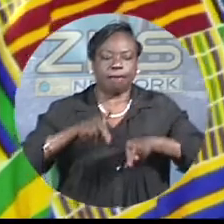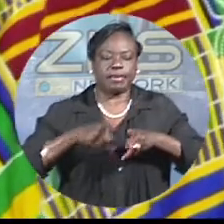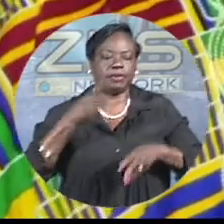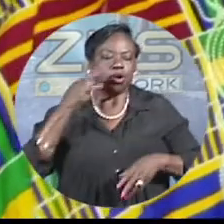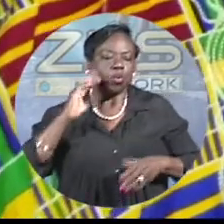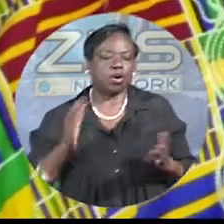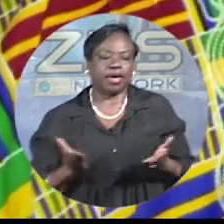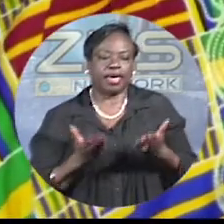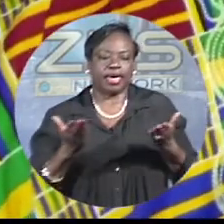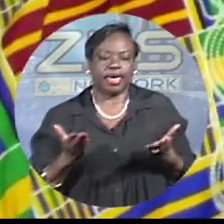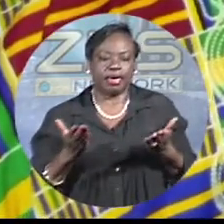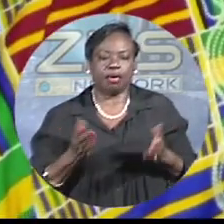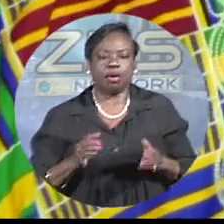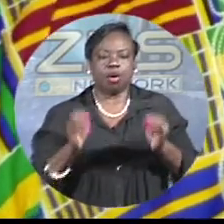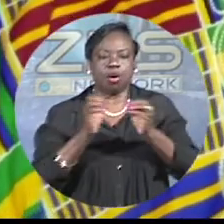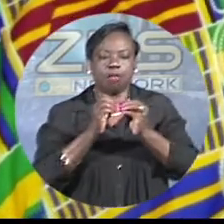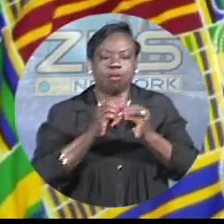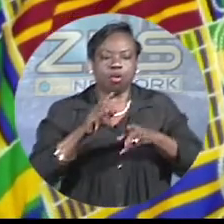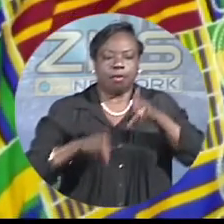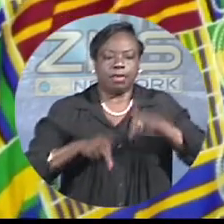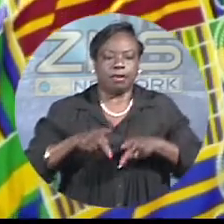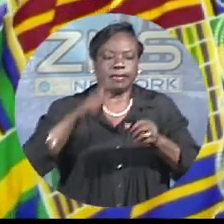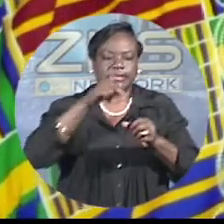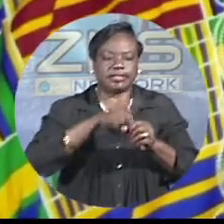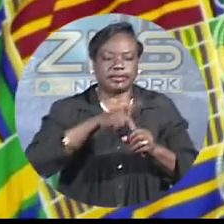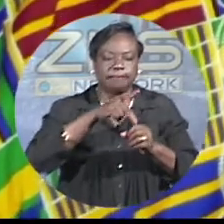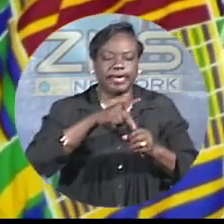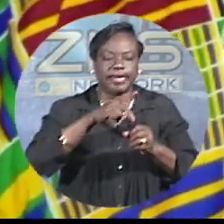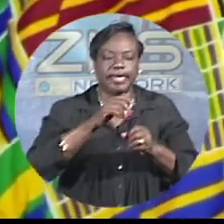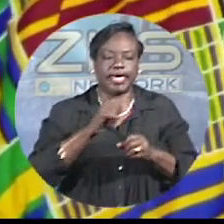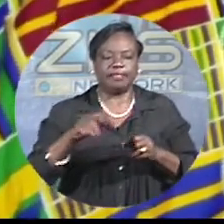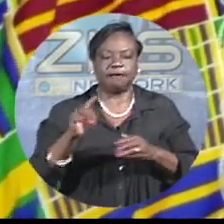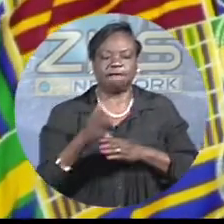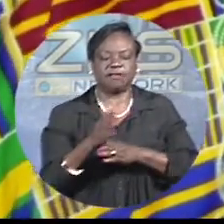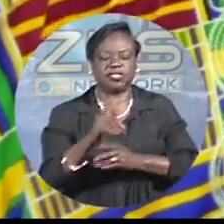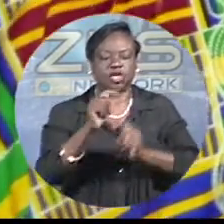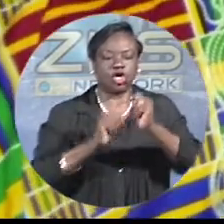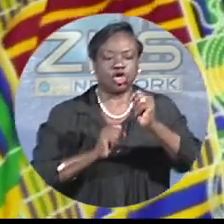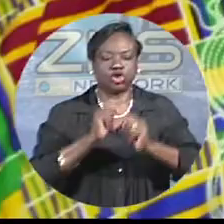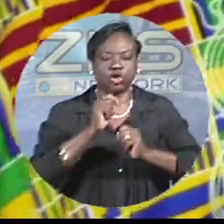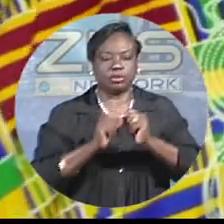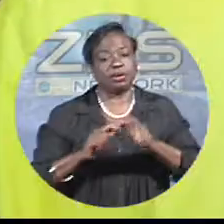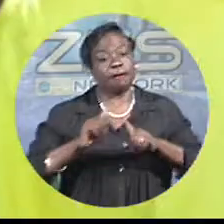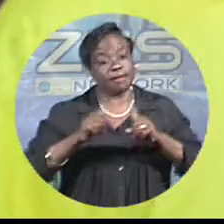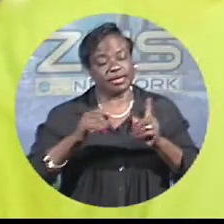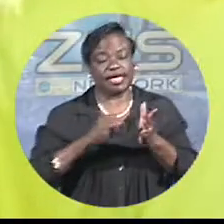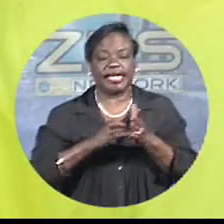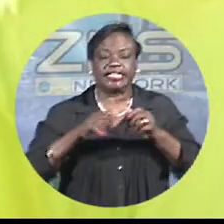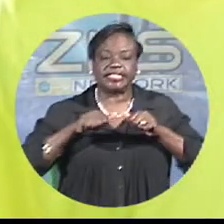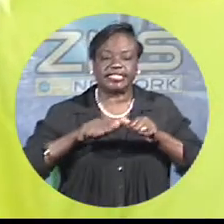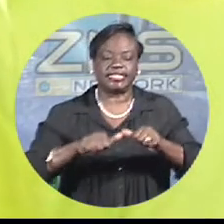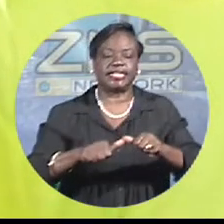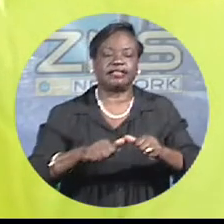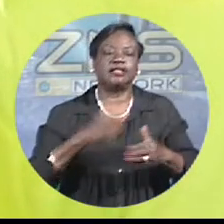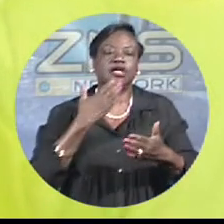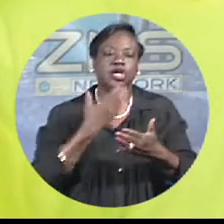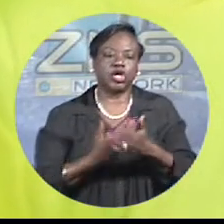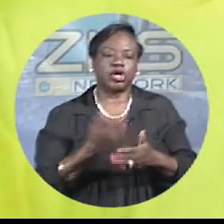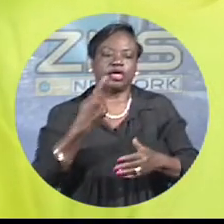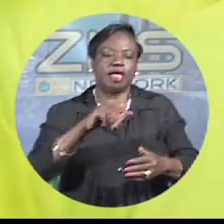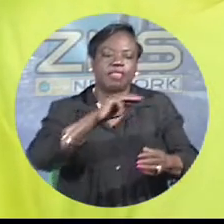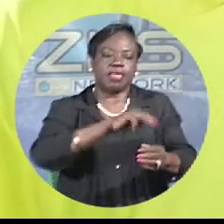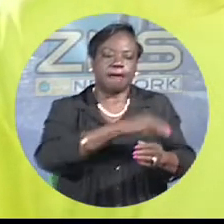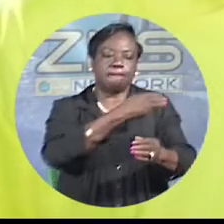more participation in the fishing tournament. So, you know, but it's still good. The music,